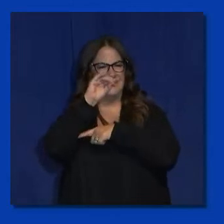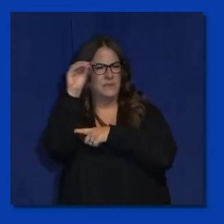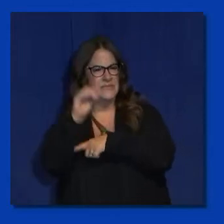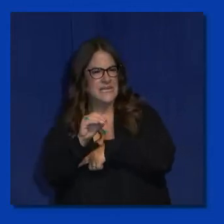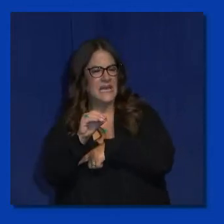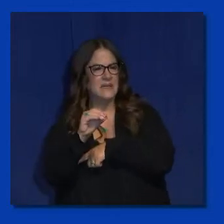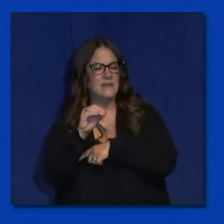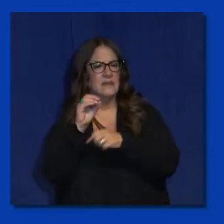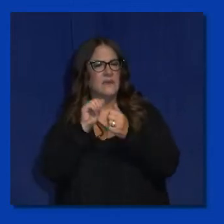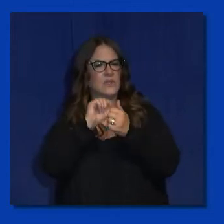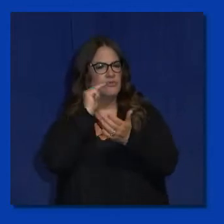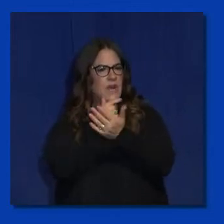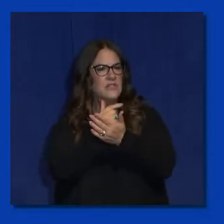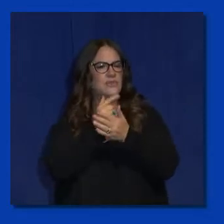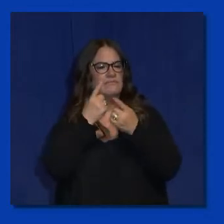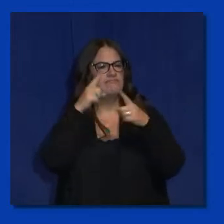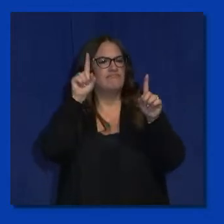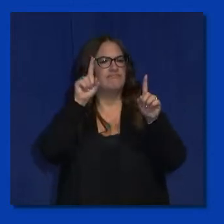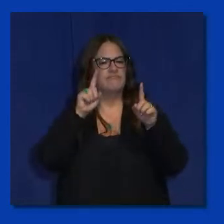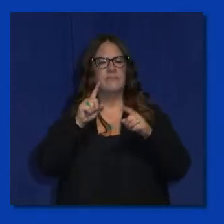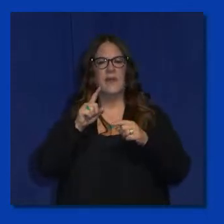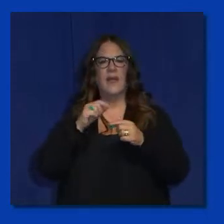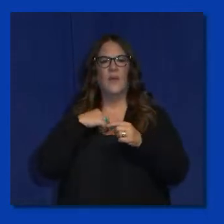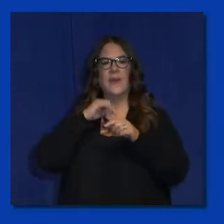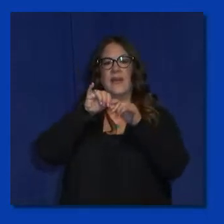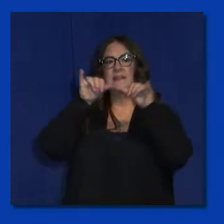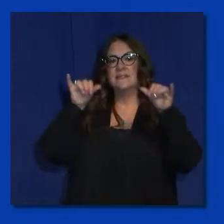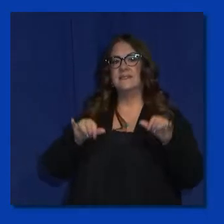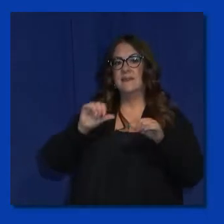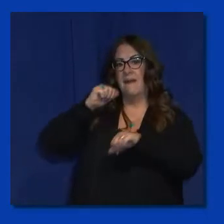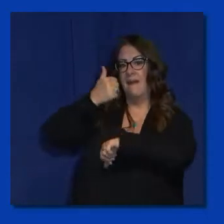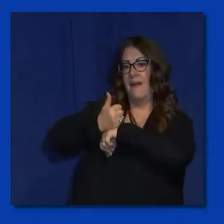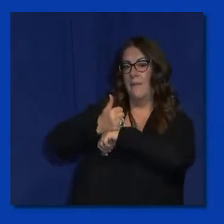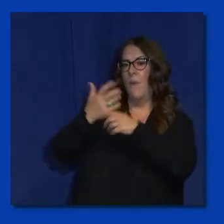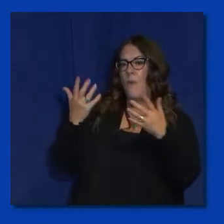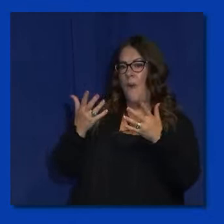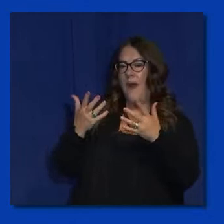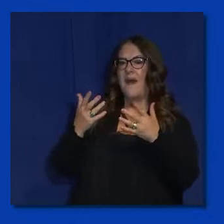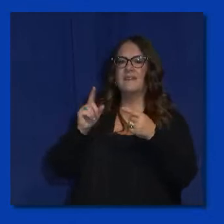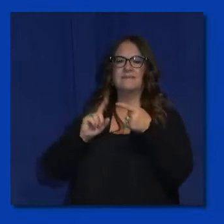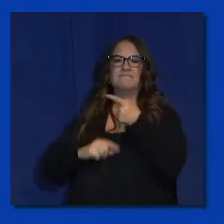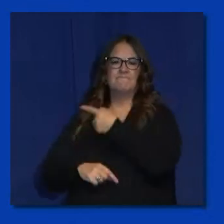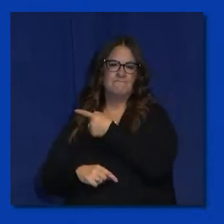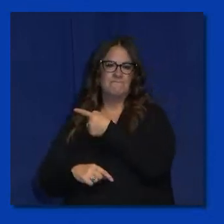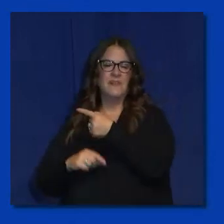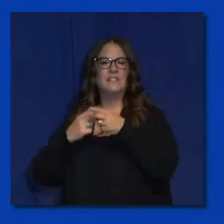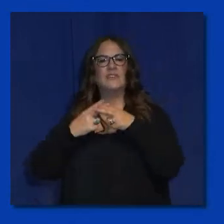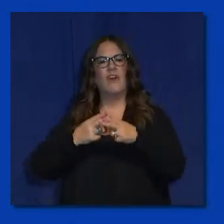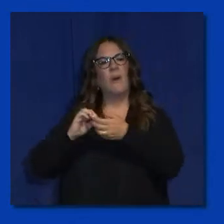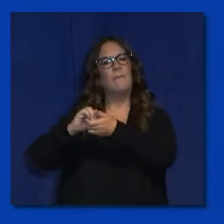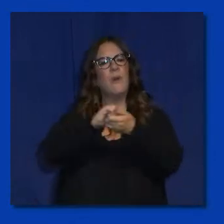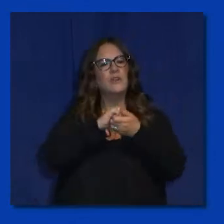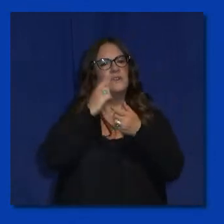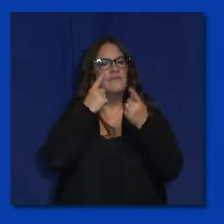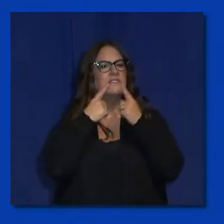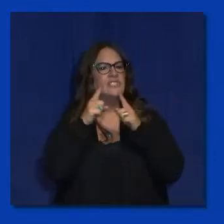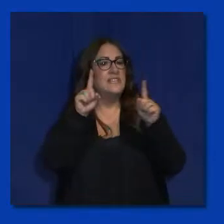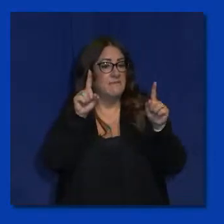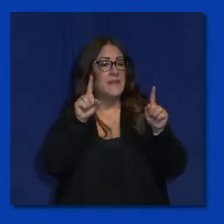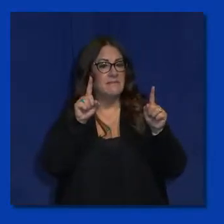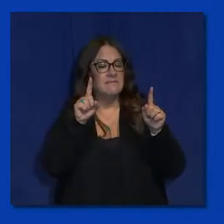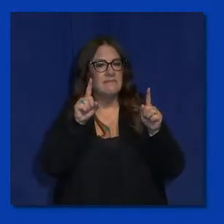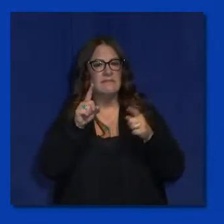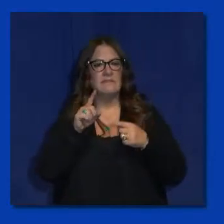but we established it with the systems. Here's the exciting part. We put together this, what we call Partnership for Achievement,